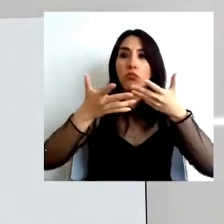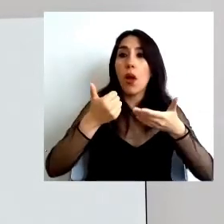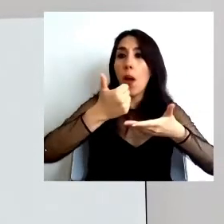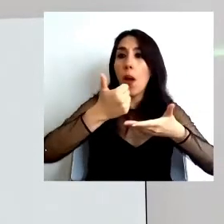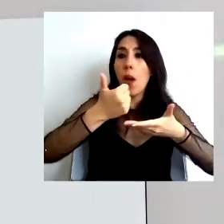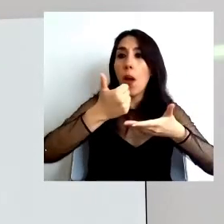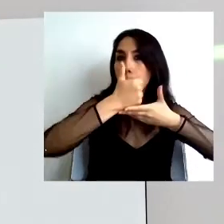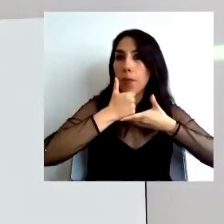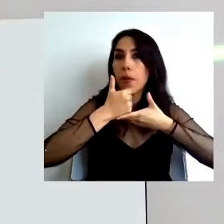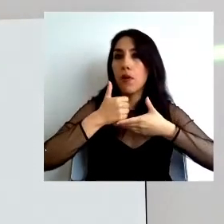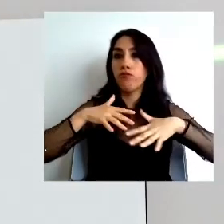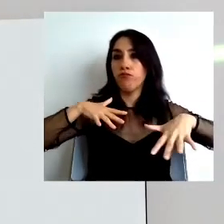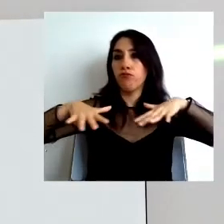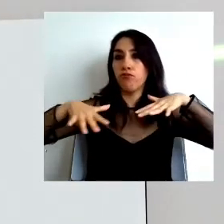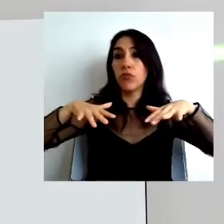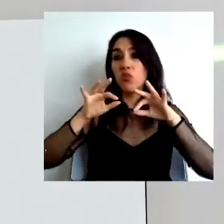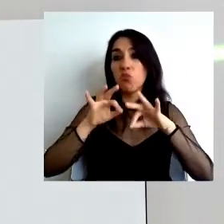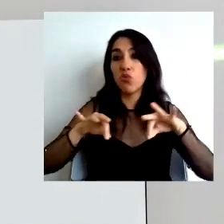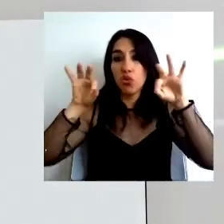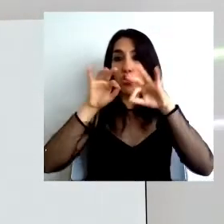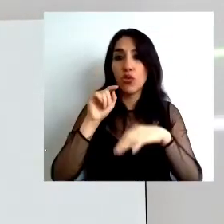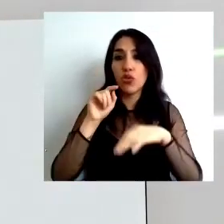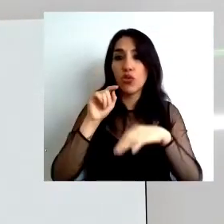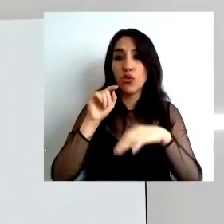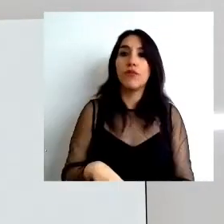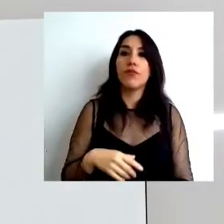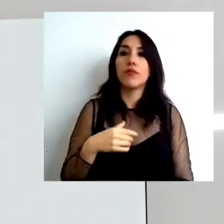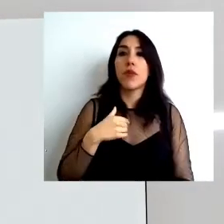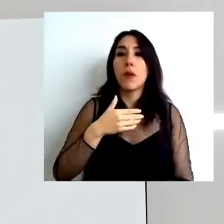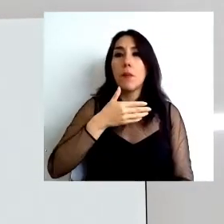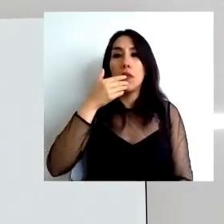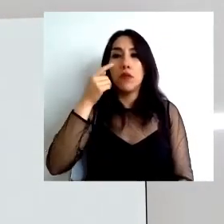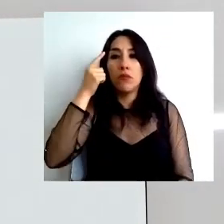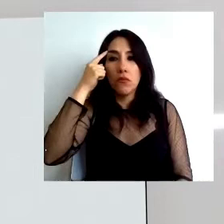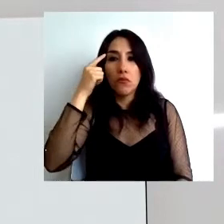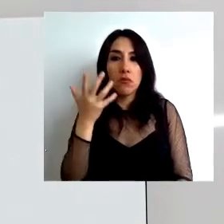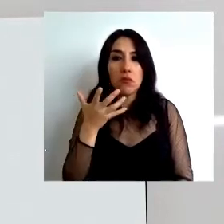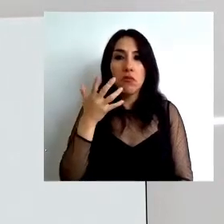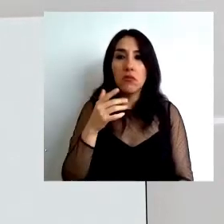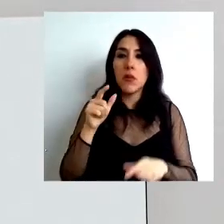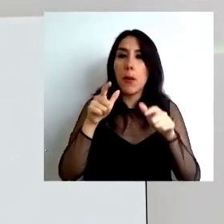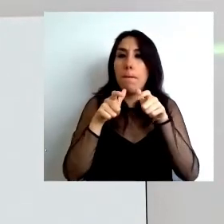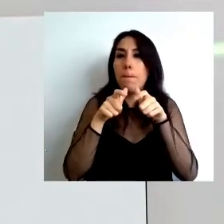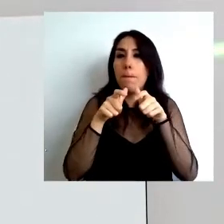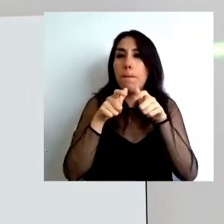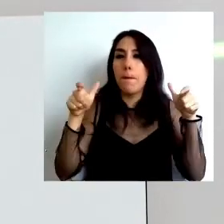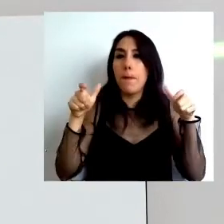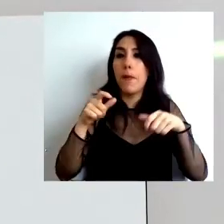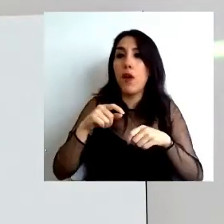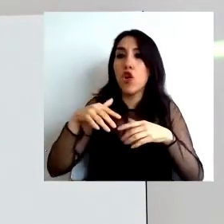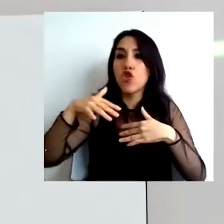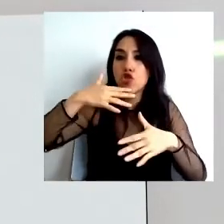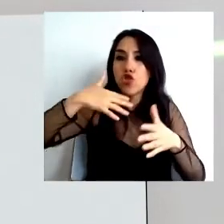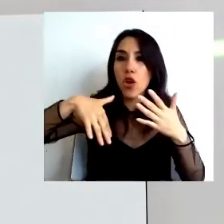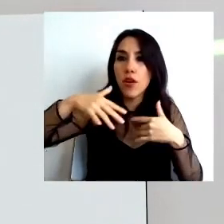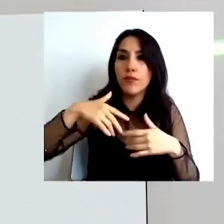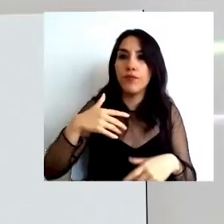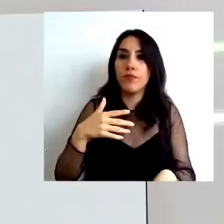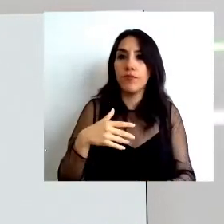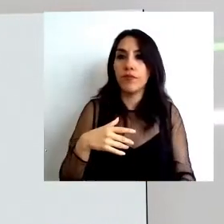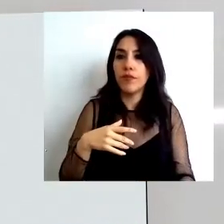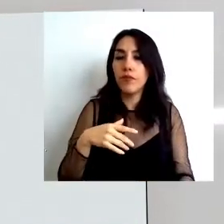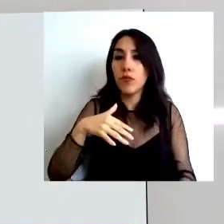the social issues we face today in our global world, including accessibility, inclusion,